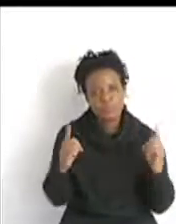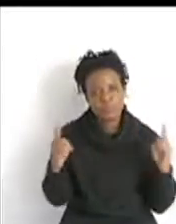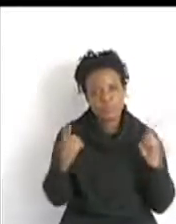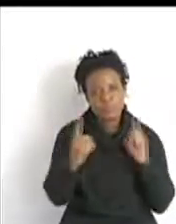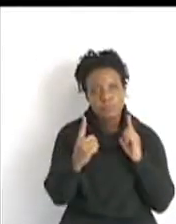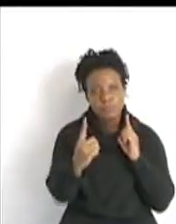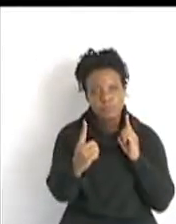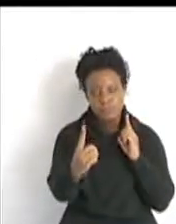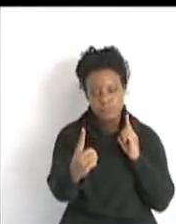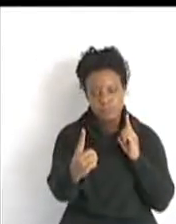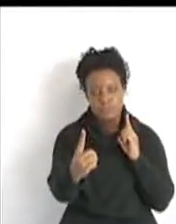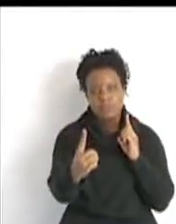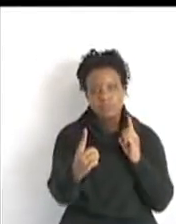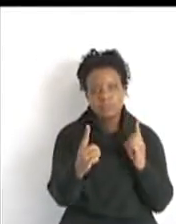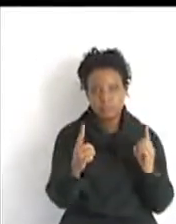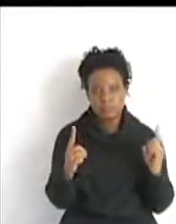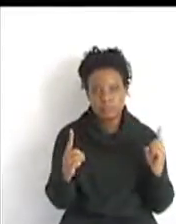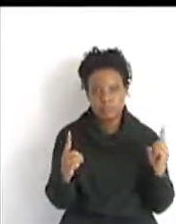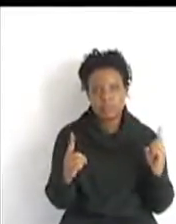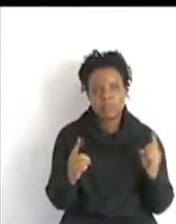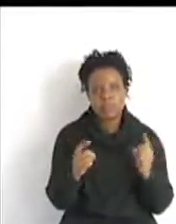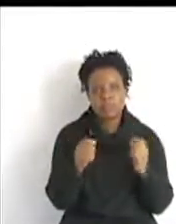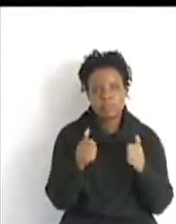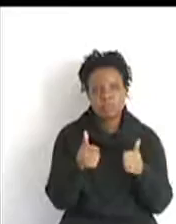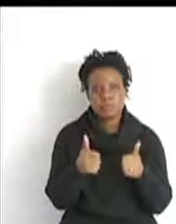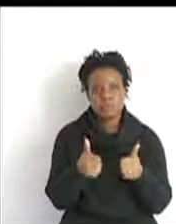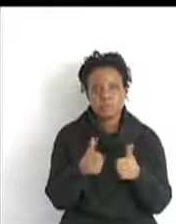just to see if you are practicing the social distance.